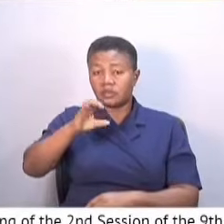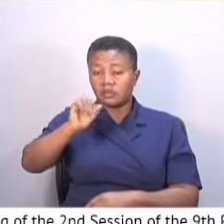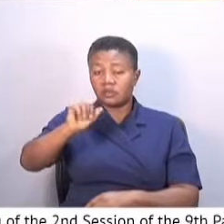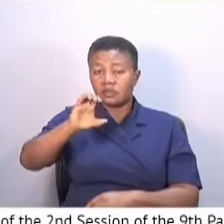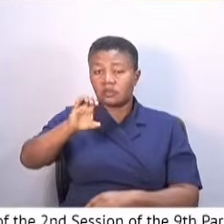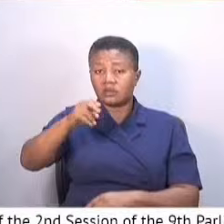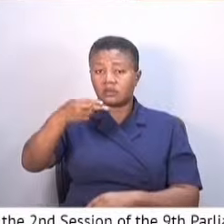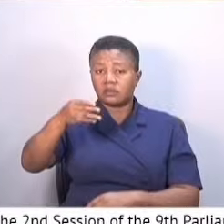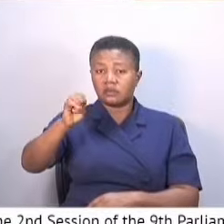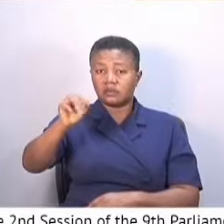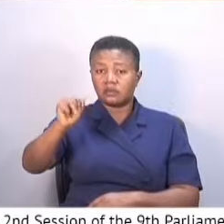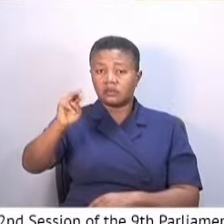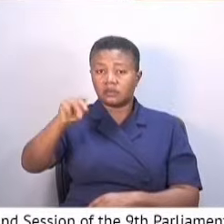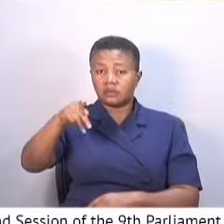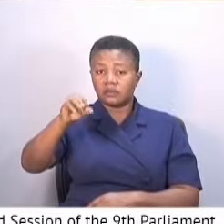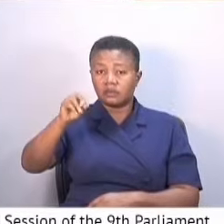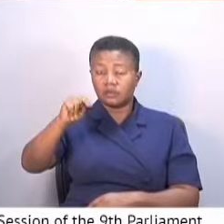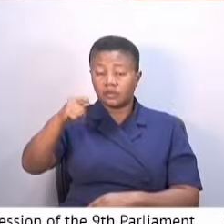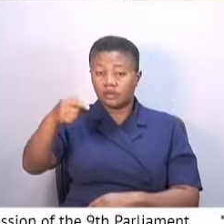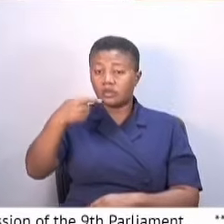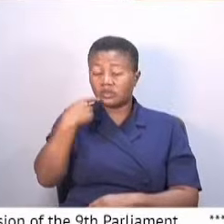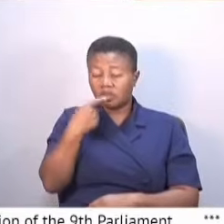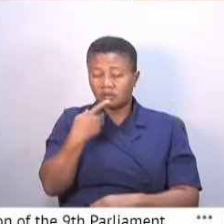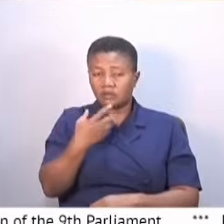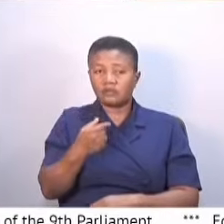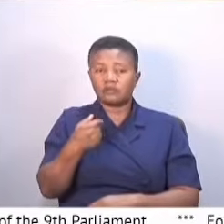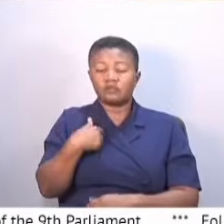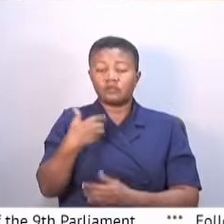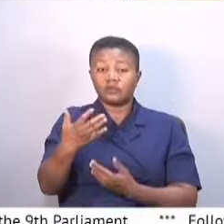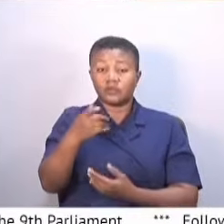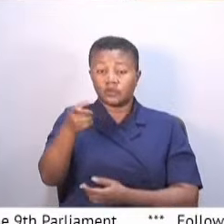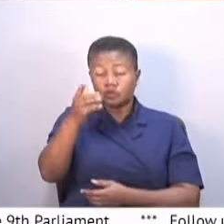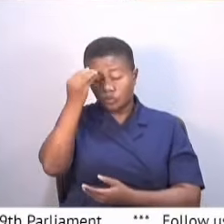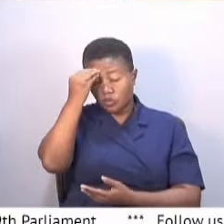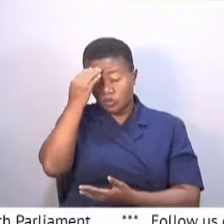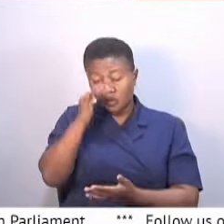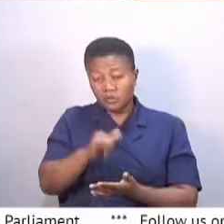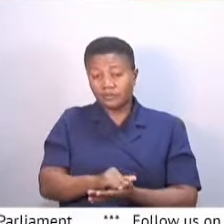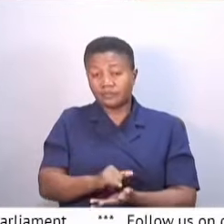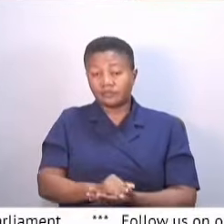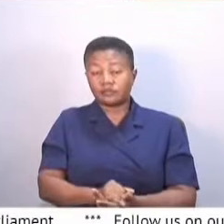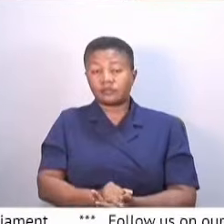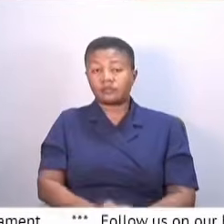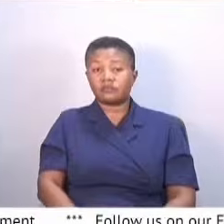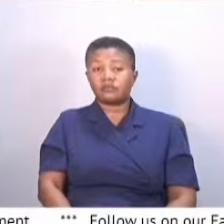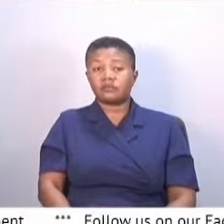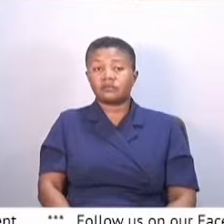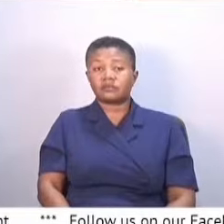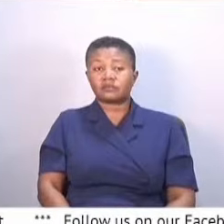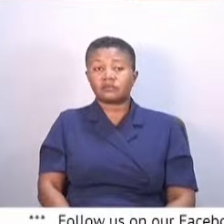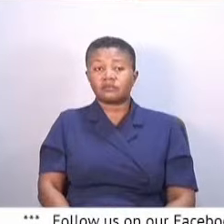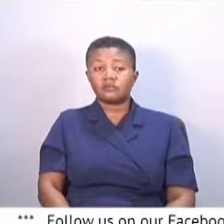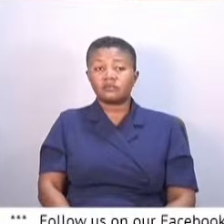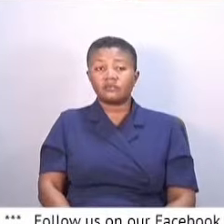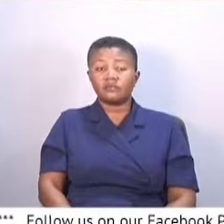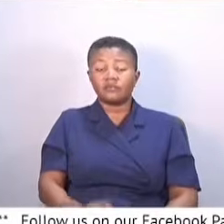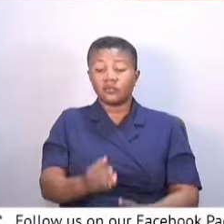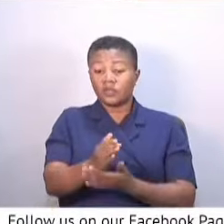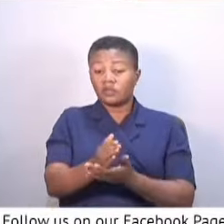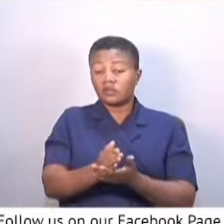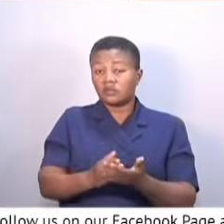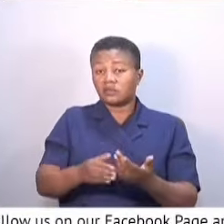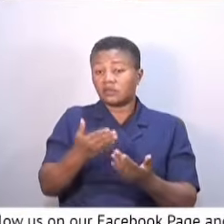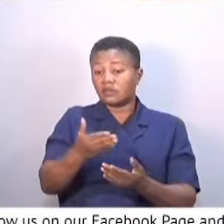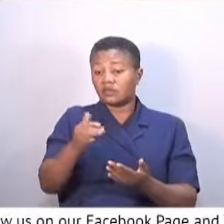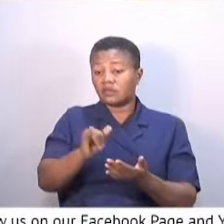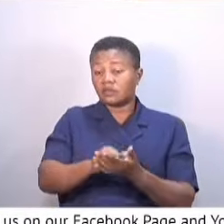his contribution, I just want him to know that, Mr. Speaker, something that has been